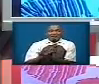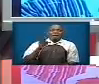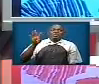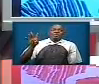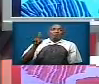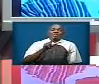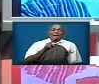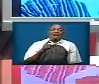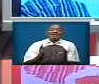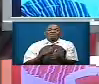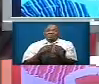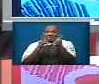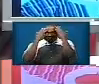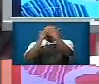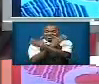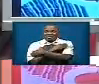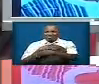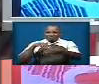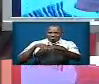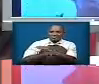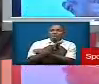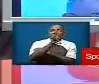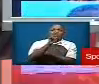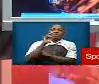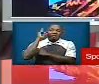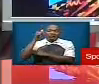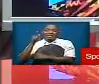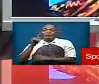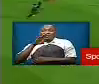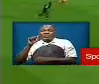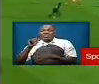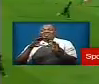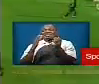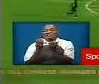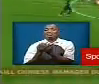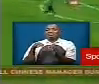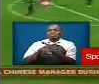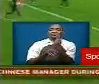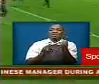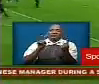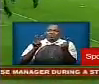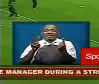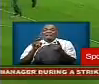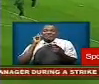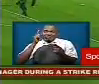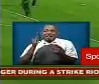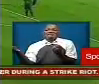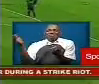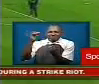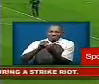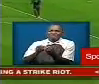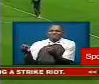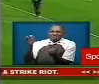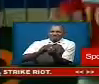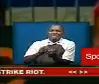scored 2 goals first before Emmanuel Clottey pulled one back for Chelsea in the first half. Al-Ahly added